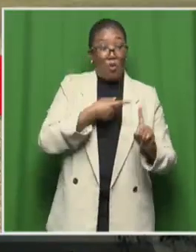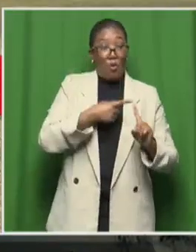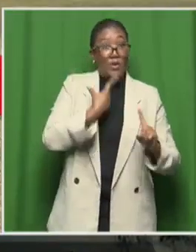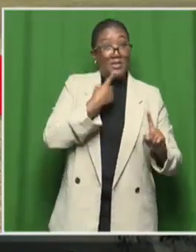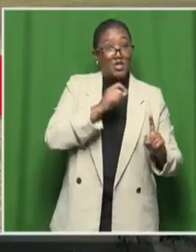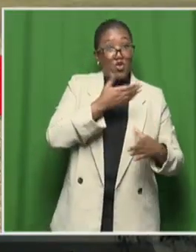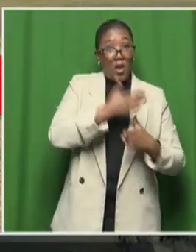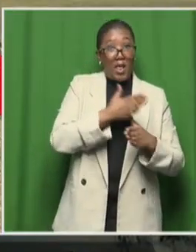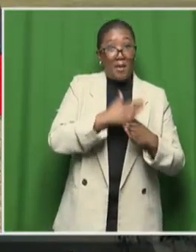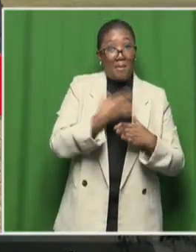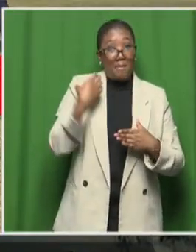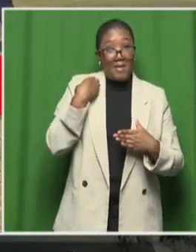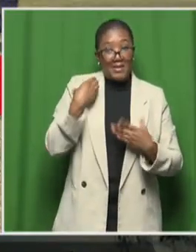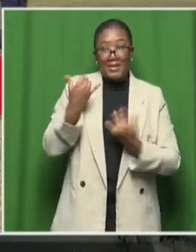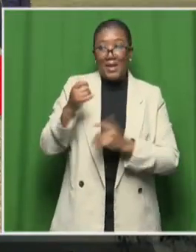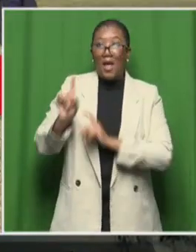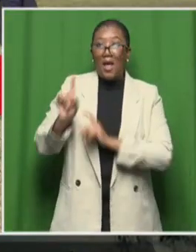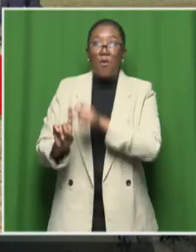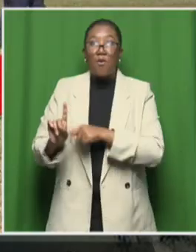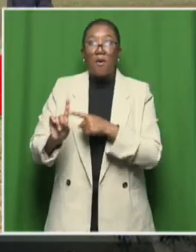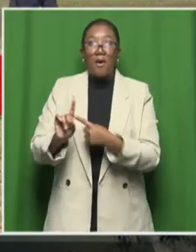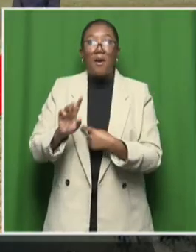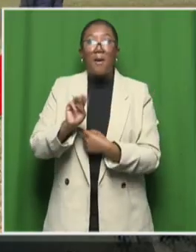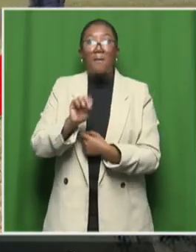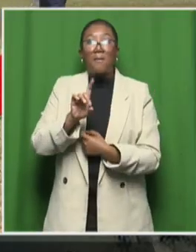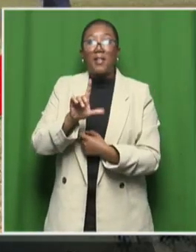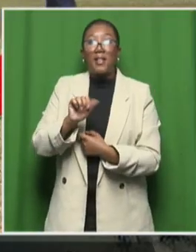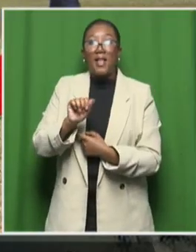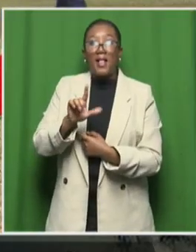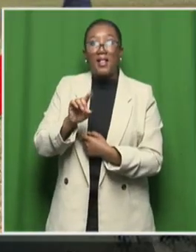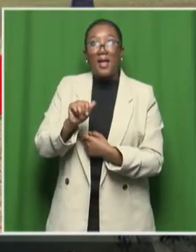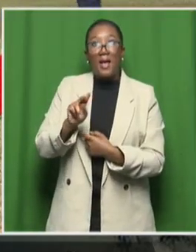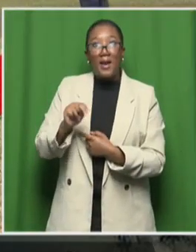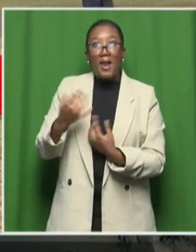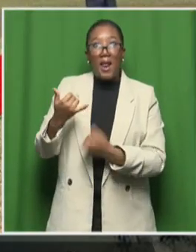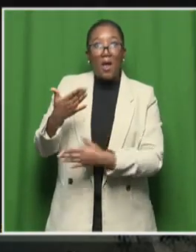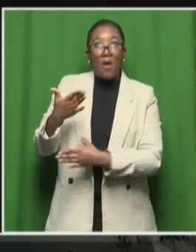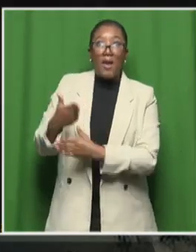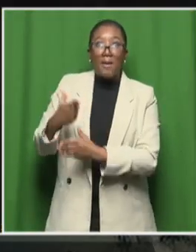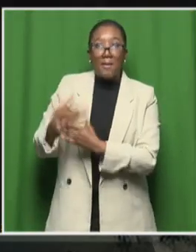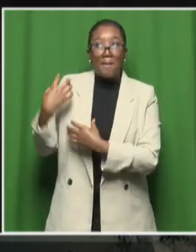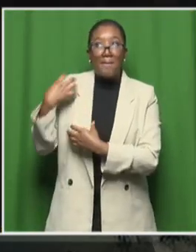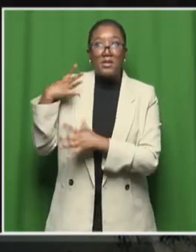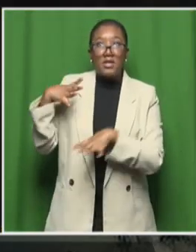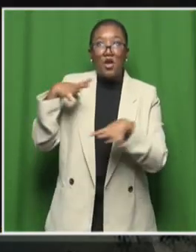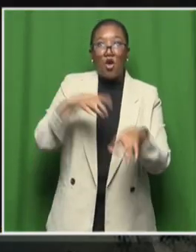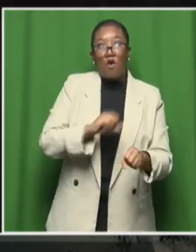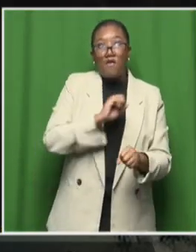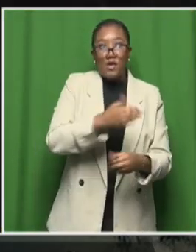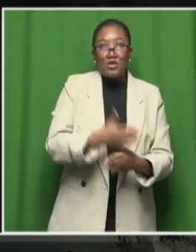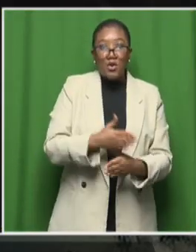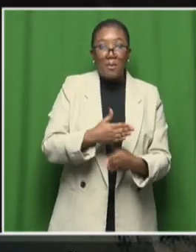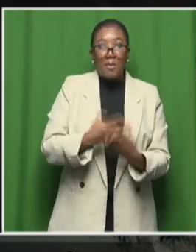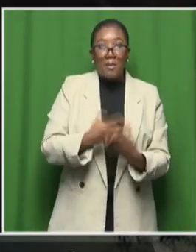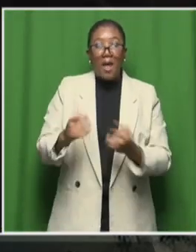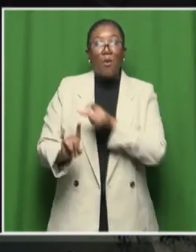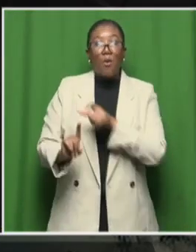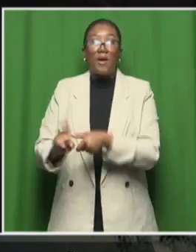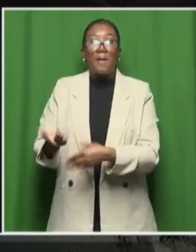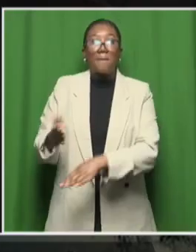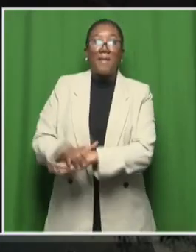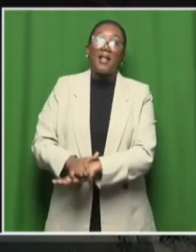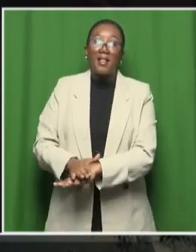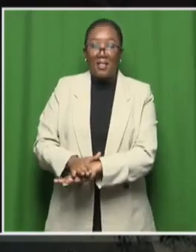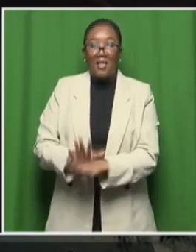And somehow fate had it other way. Yeah. As we always say, I mean, we obviously don't know